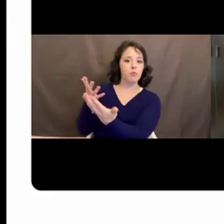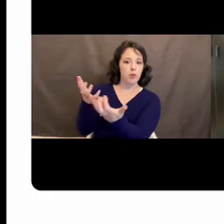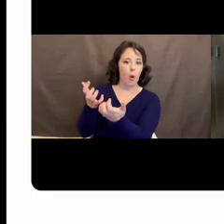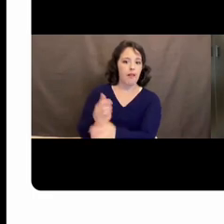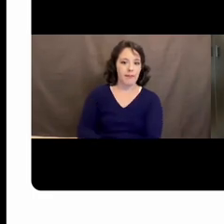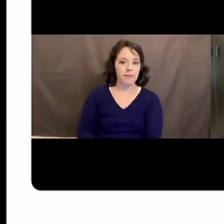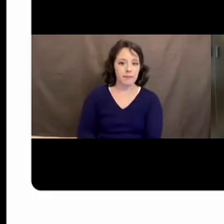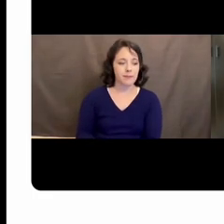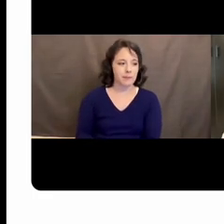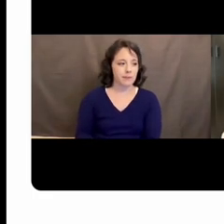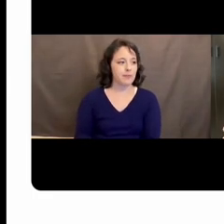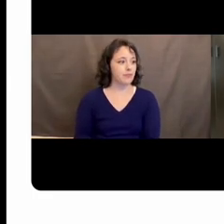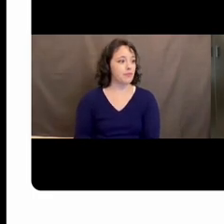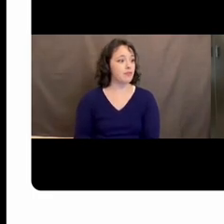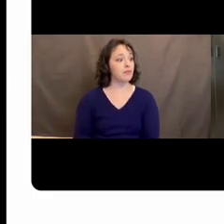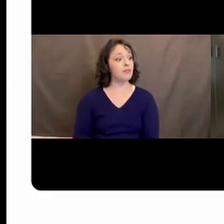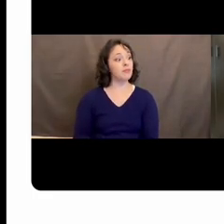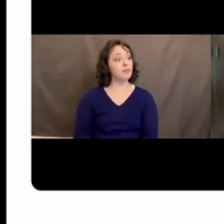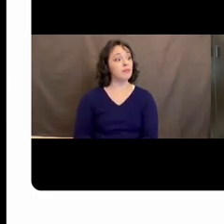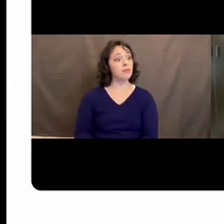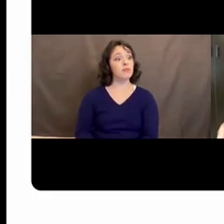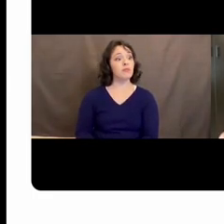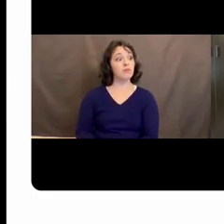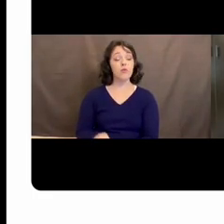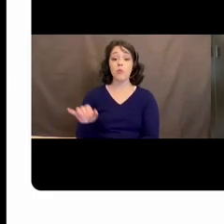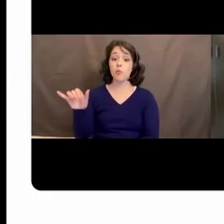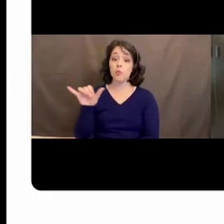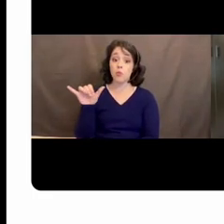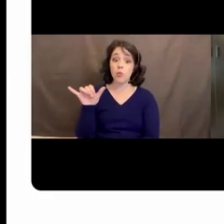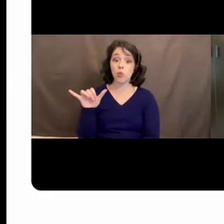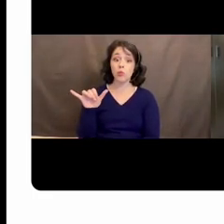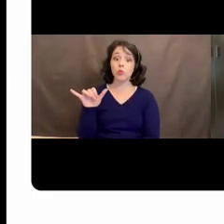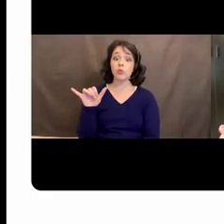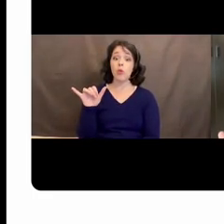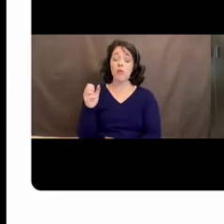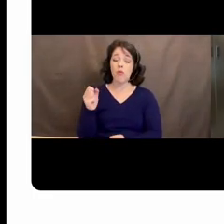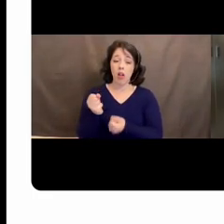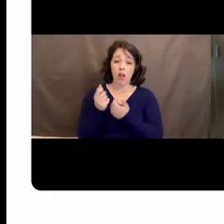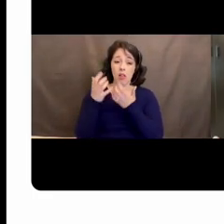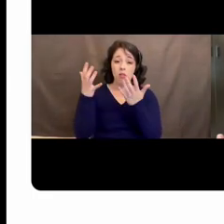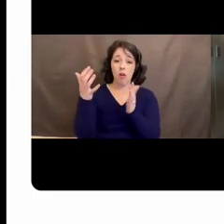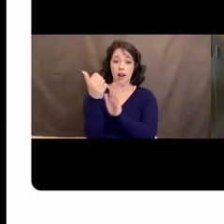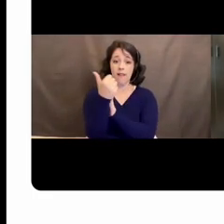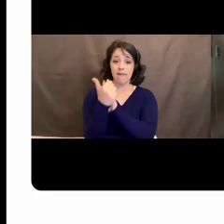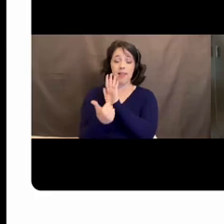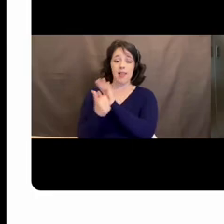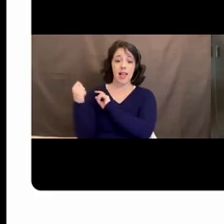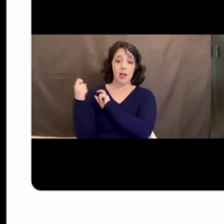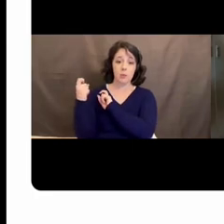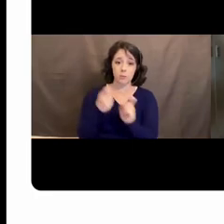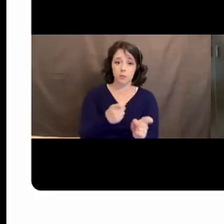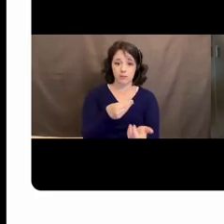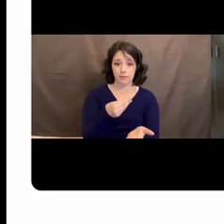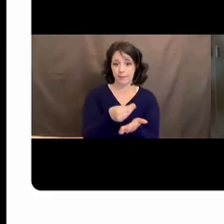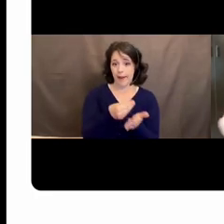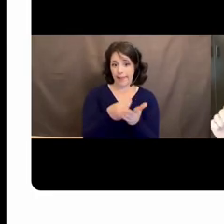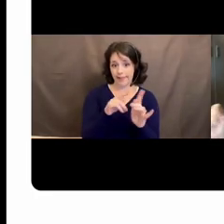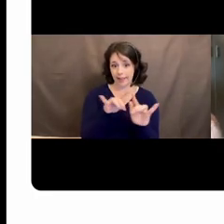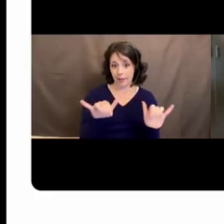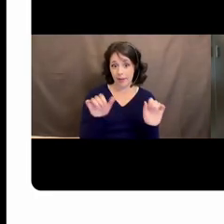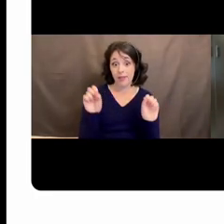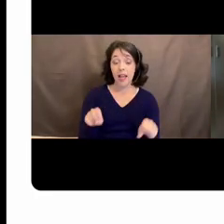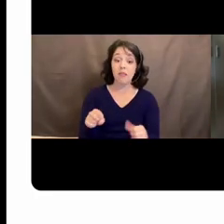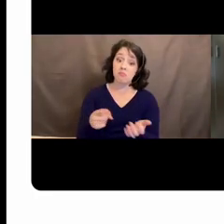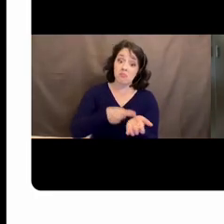give organizations the opportunity of doing bulk contributions into programs. Sometimes they want to do a contribution